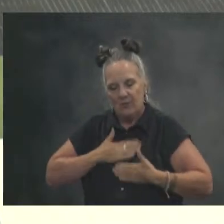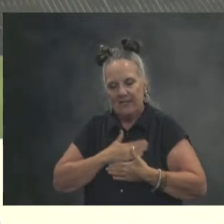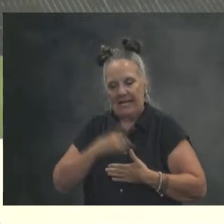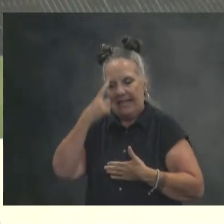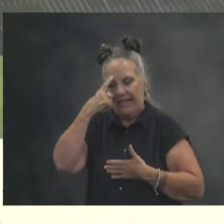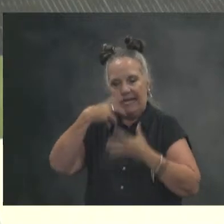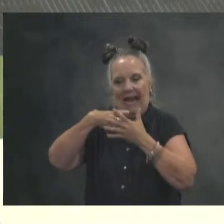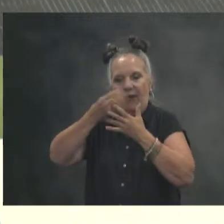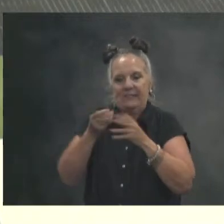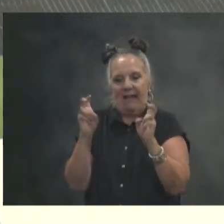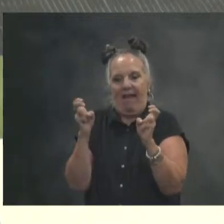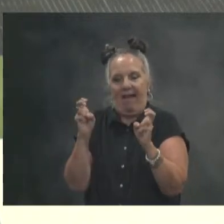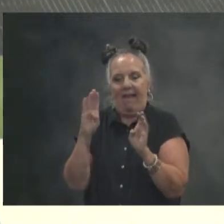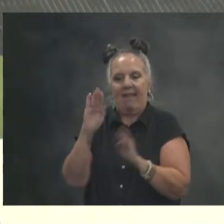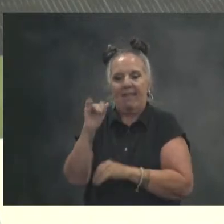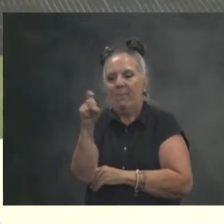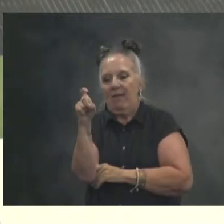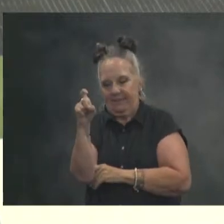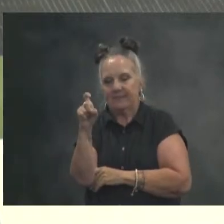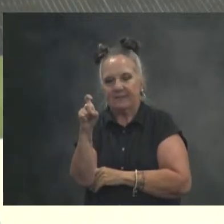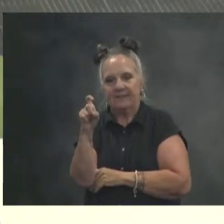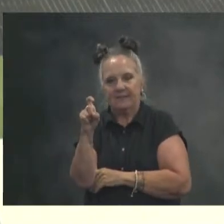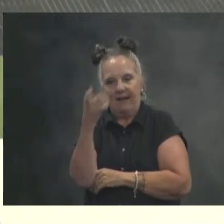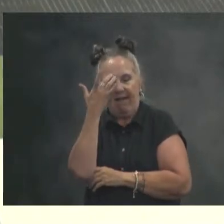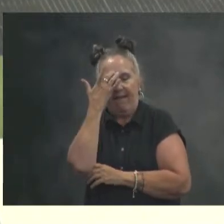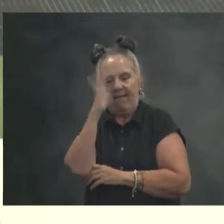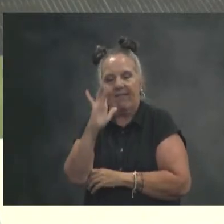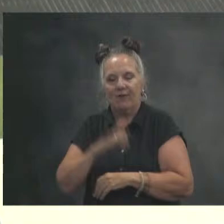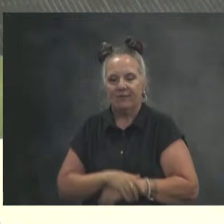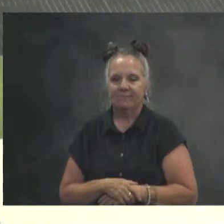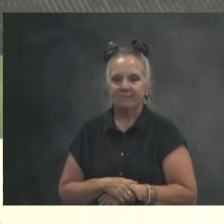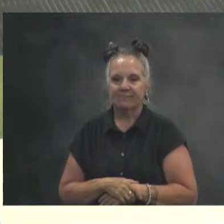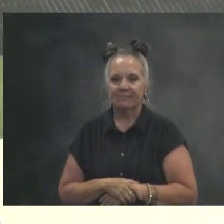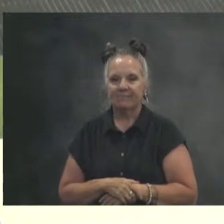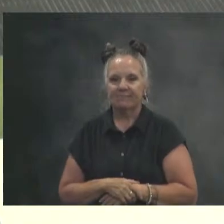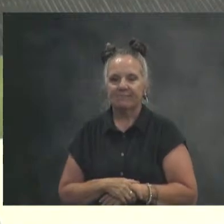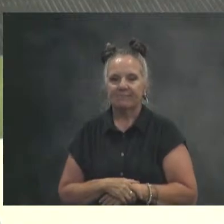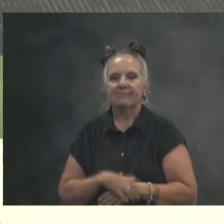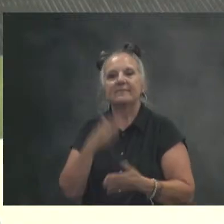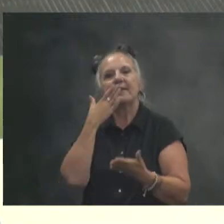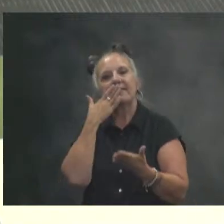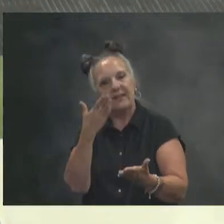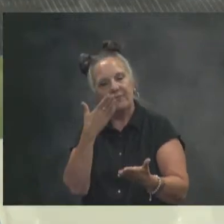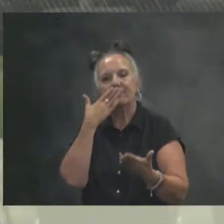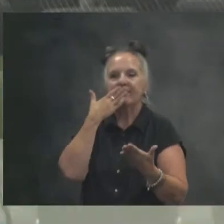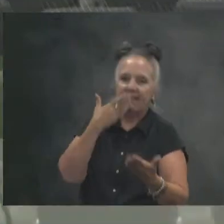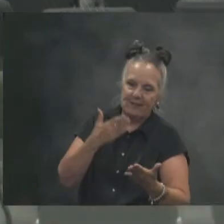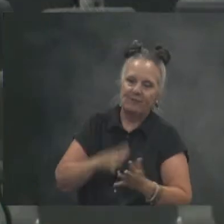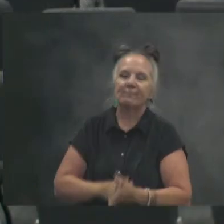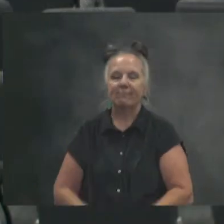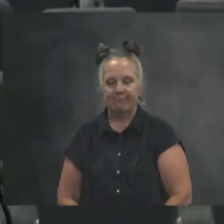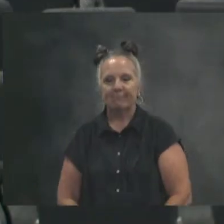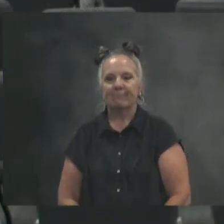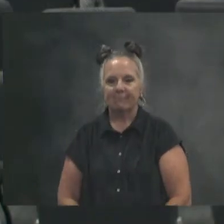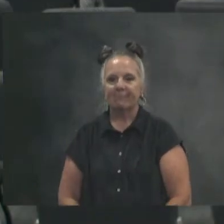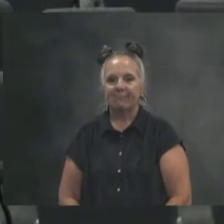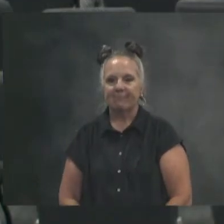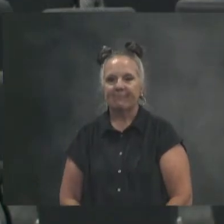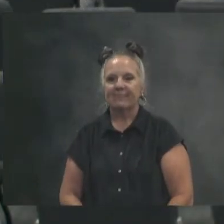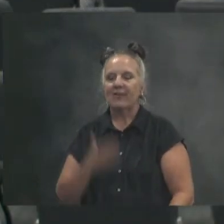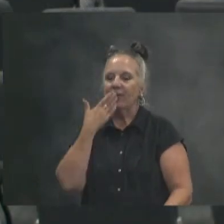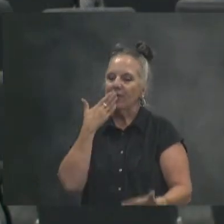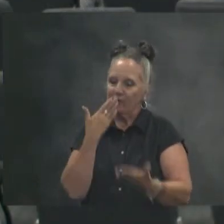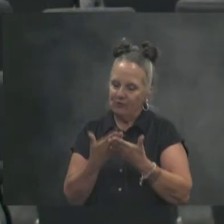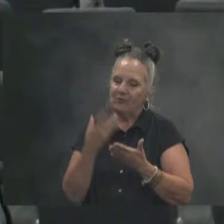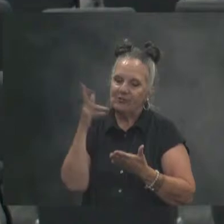outside the box and get creative about some solutions for our teachers and our students. So thank you. Thank you. Thank you, Mary. It's always good to see the